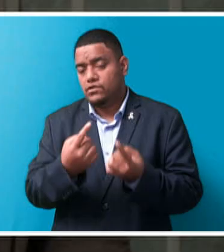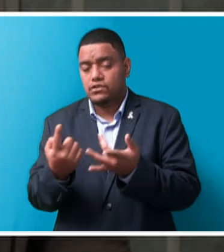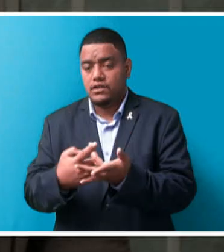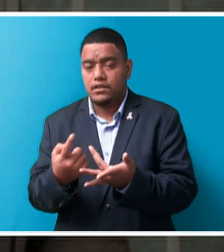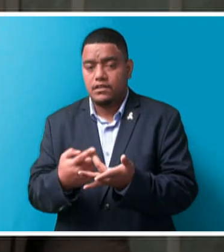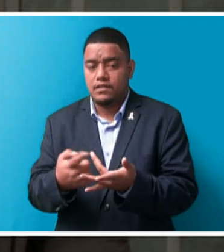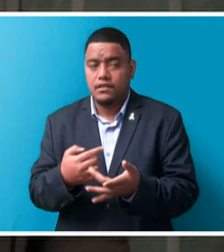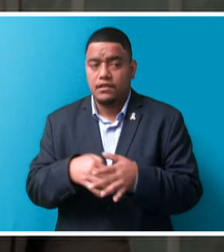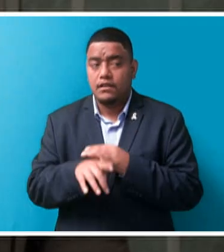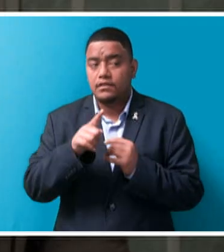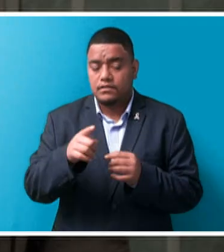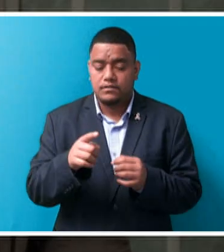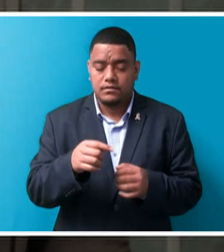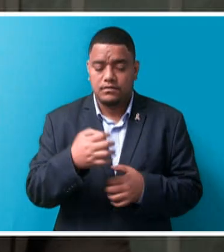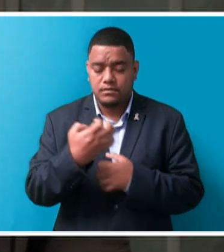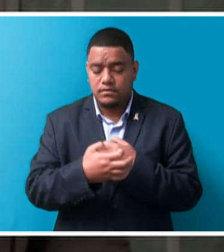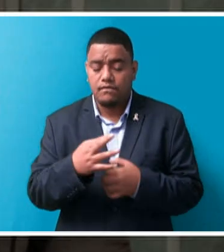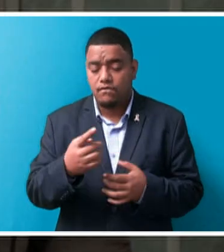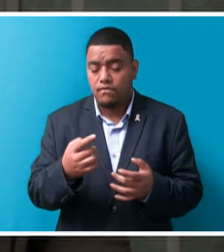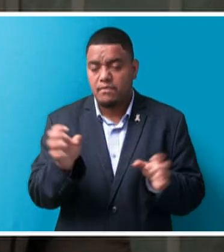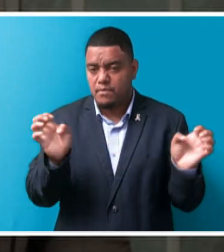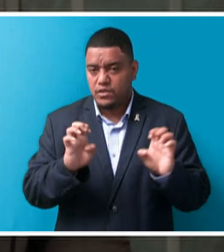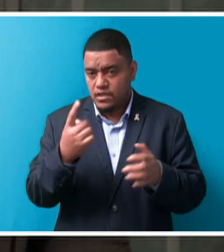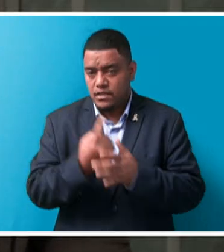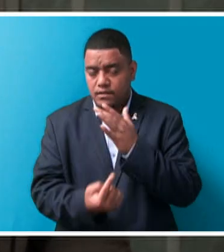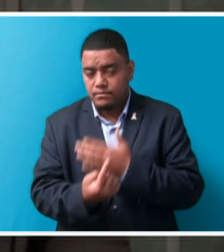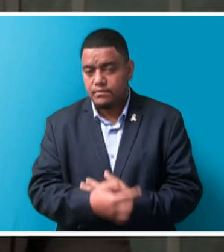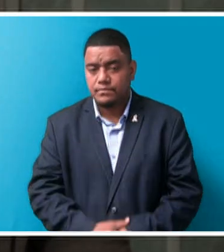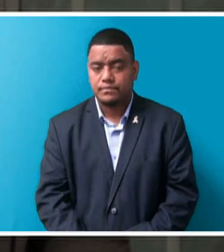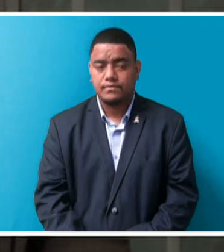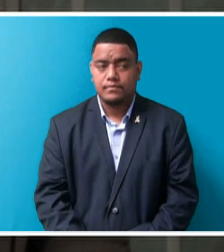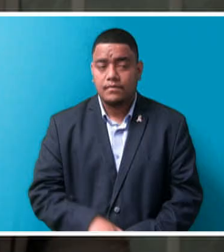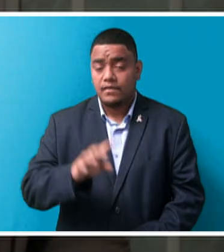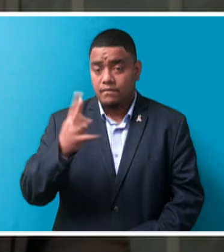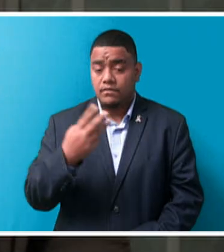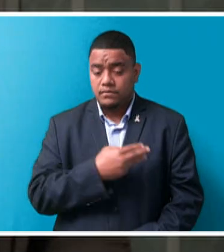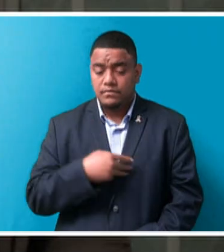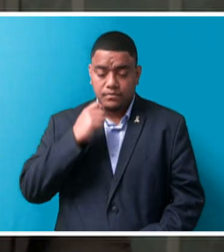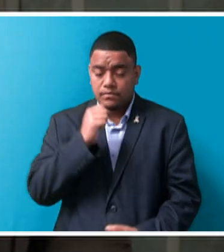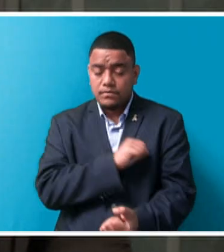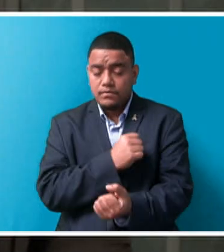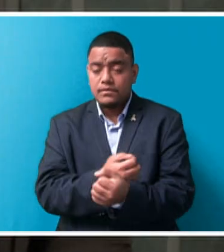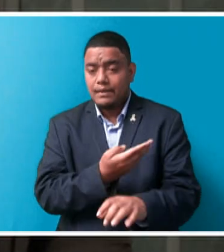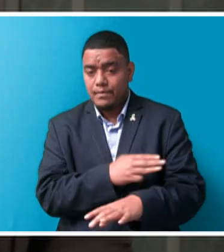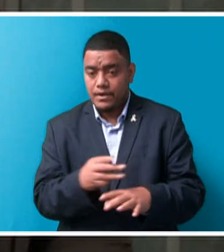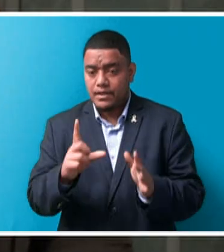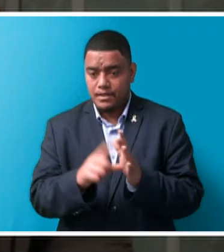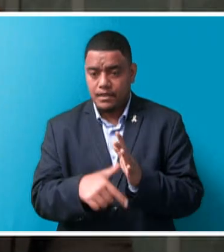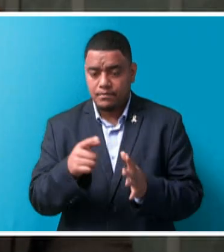in the event of mechanical failure or other emergencies. Fourthly, the ministry will strengthen maritime safety through